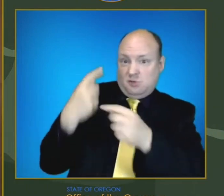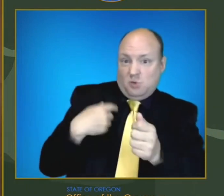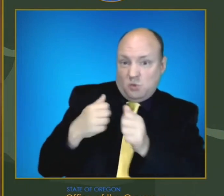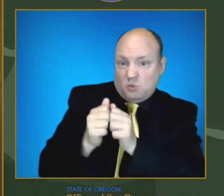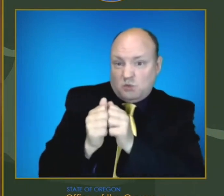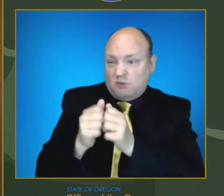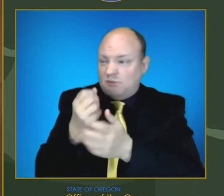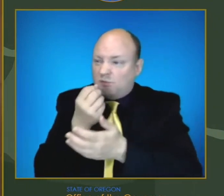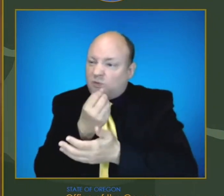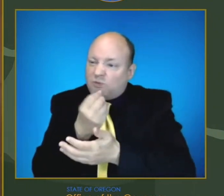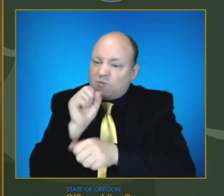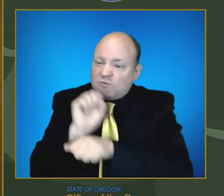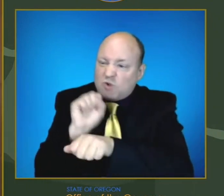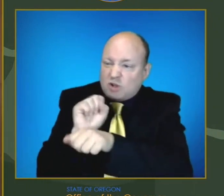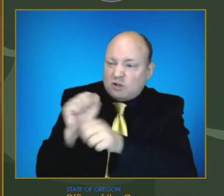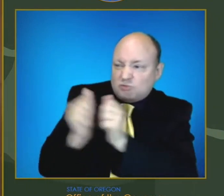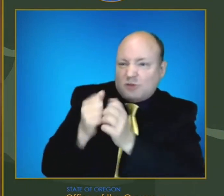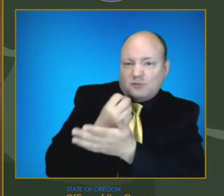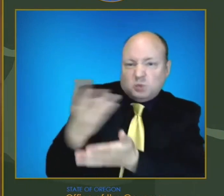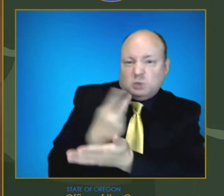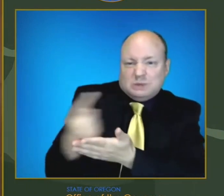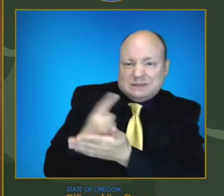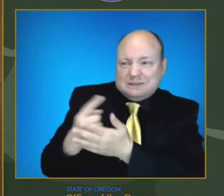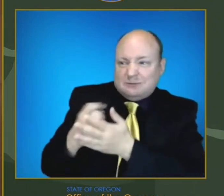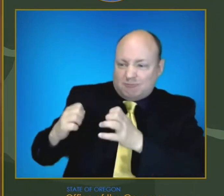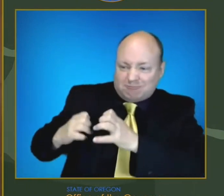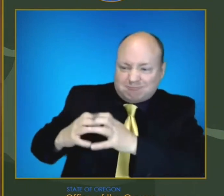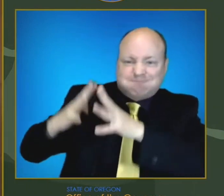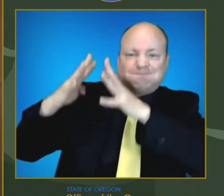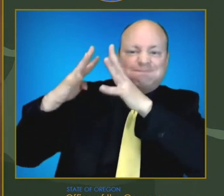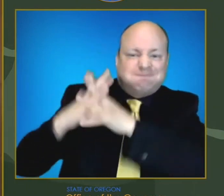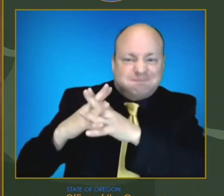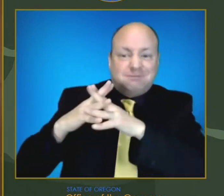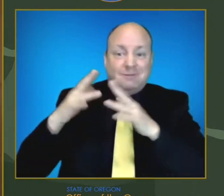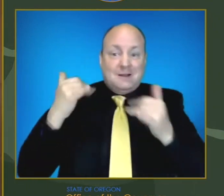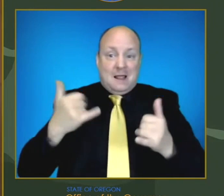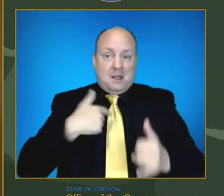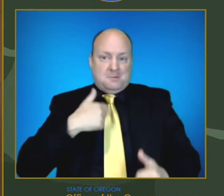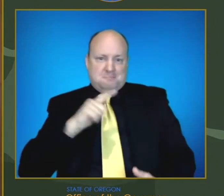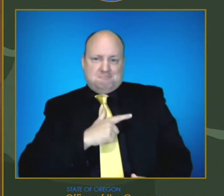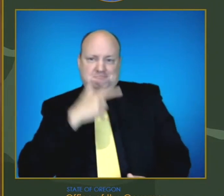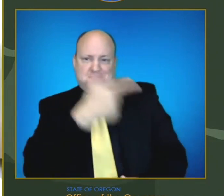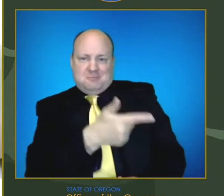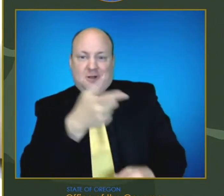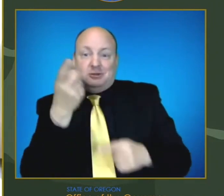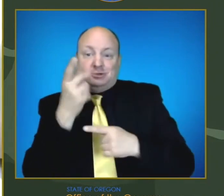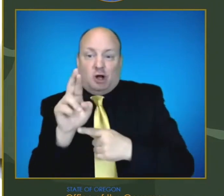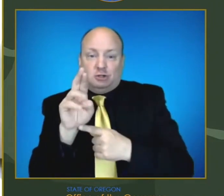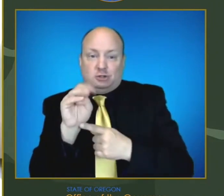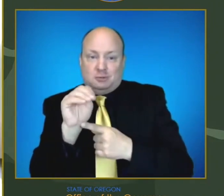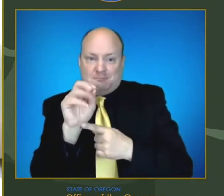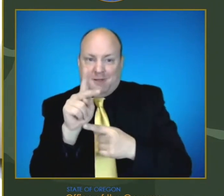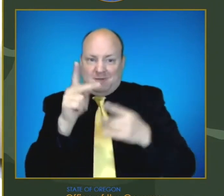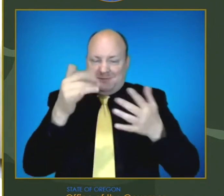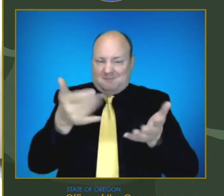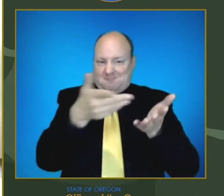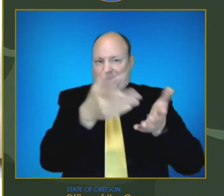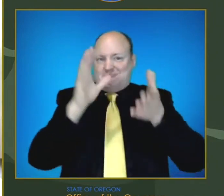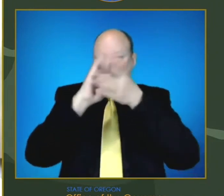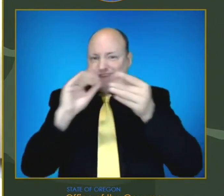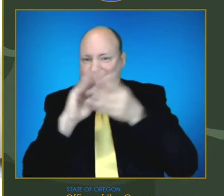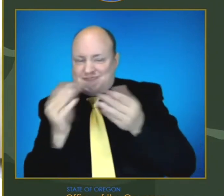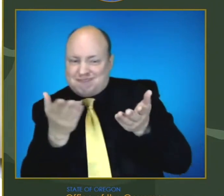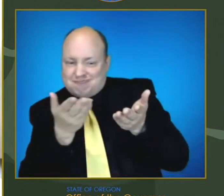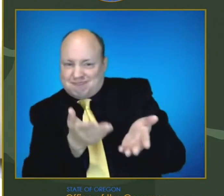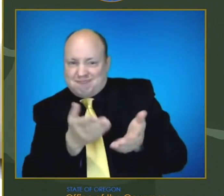here today. So with that, Dr. Monk, the floor is yours. Thank you so much, Governor Brown, for